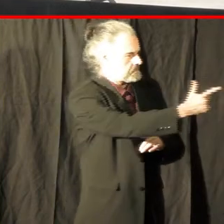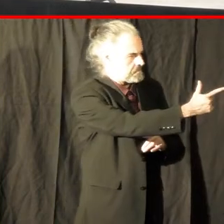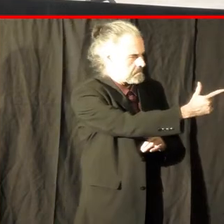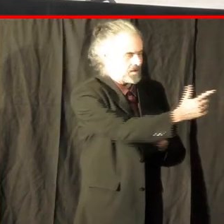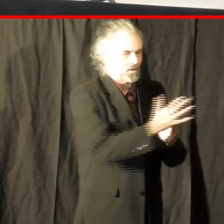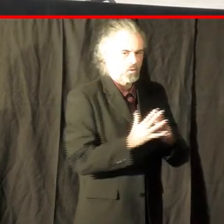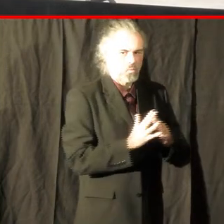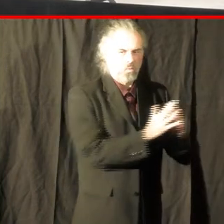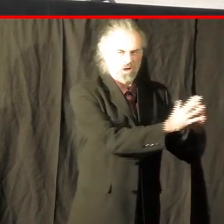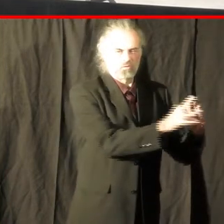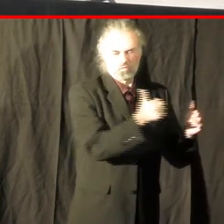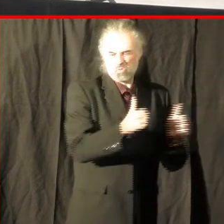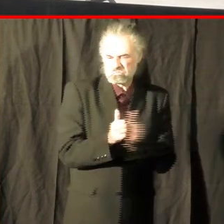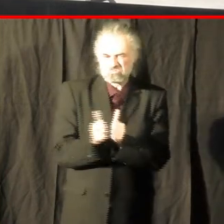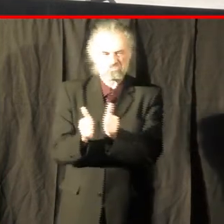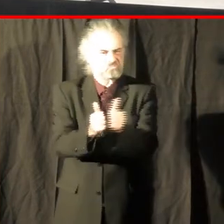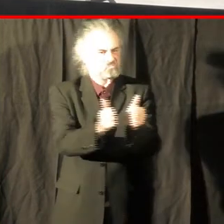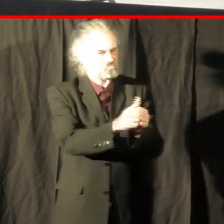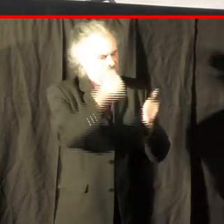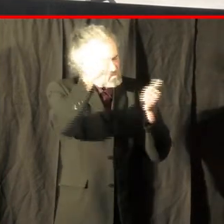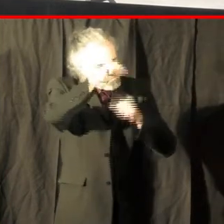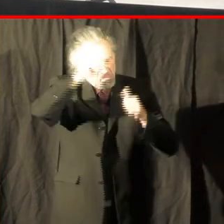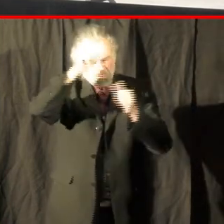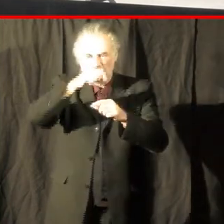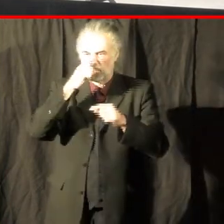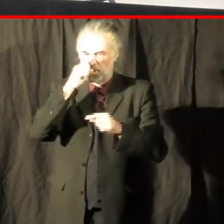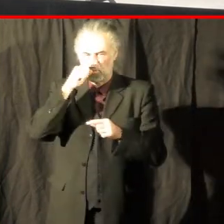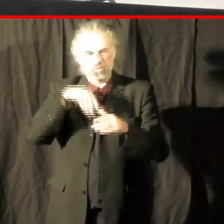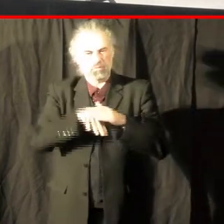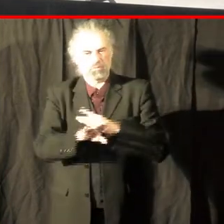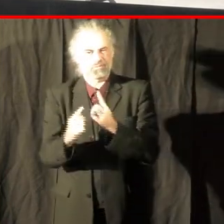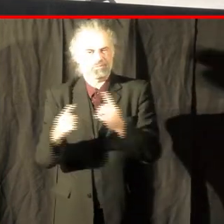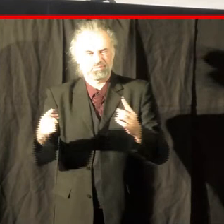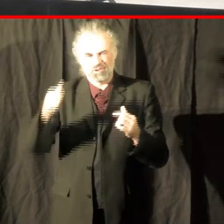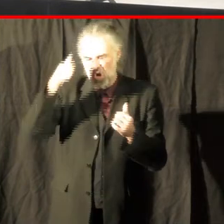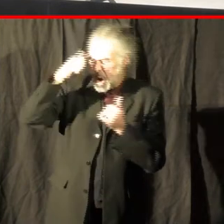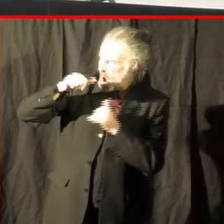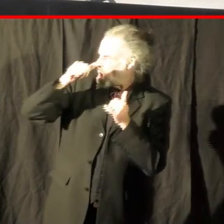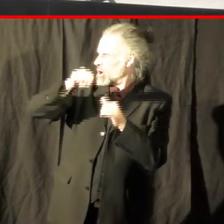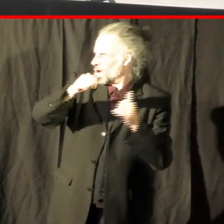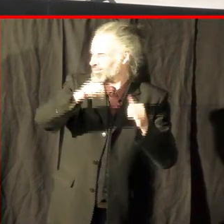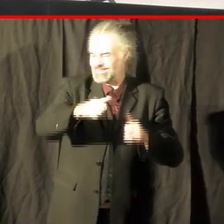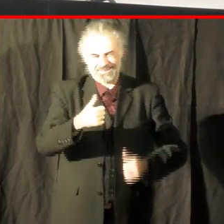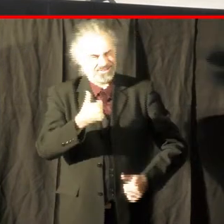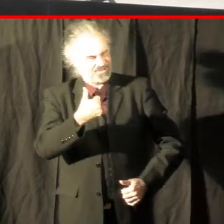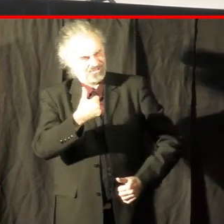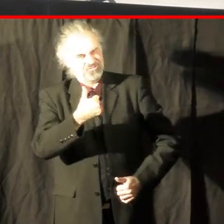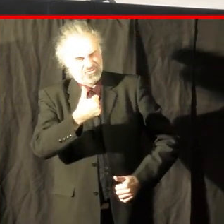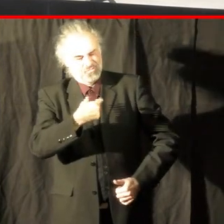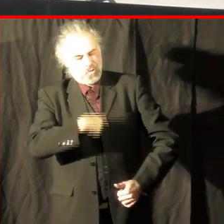everybody in town. He's been there forever. He's good friends with everybody there.